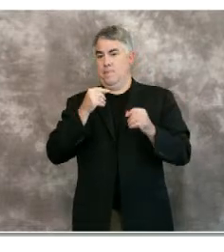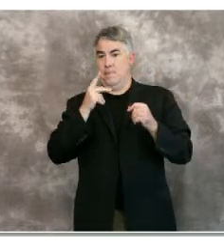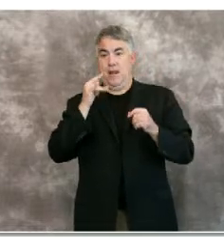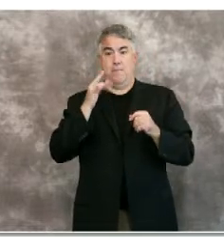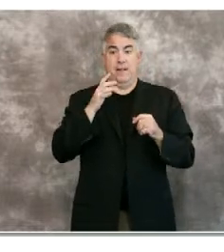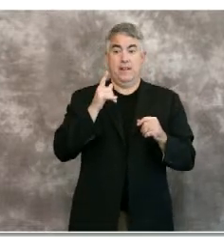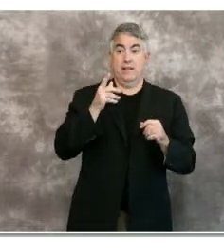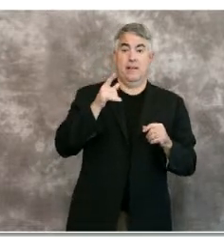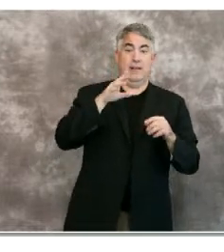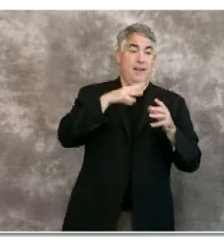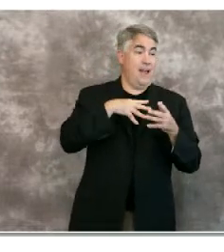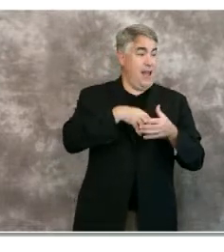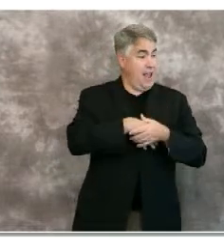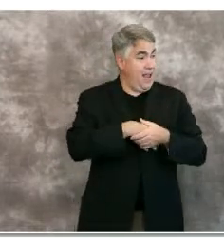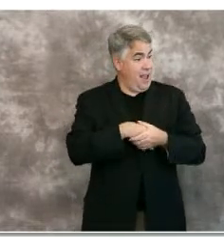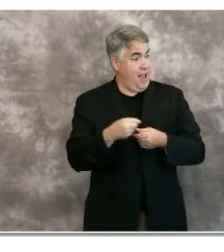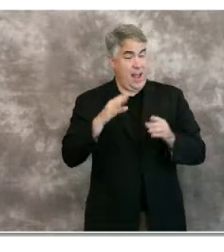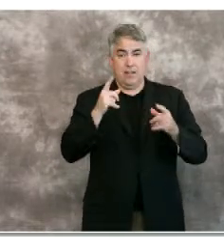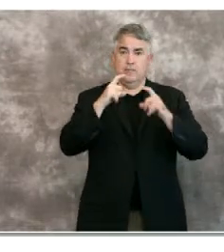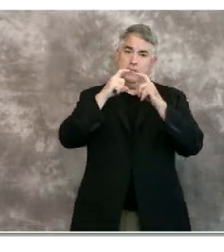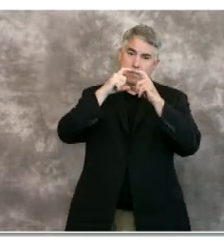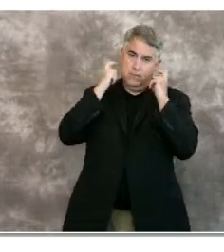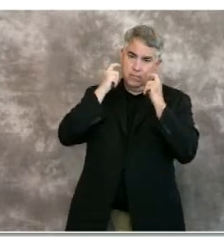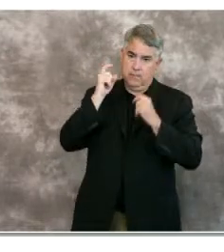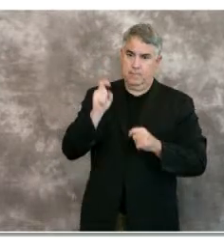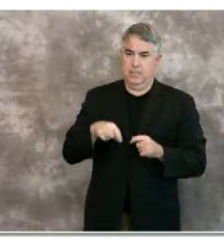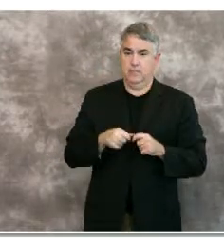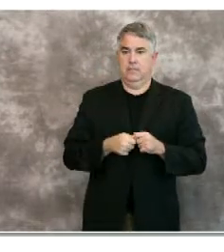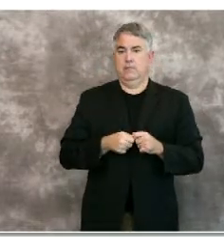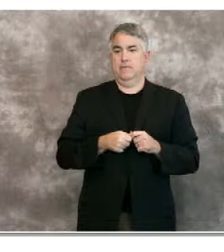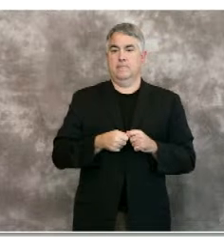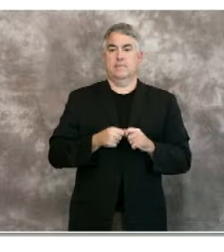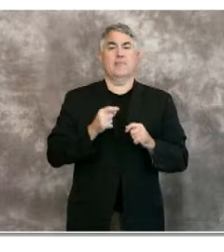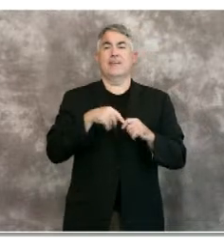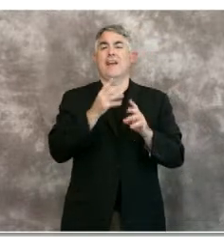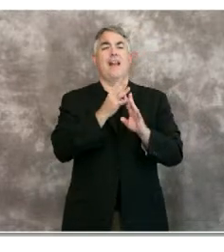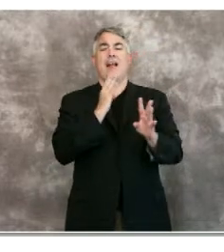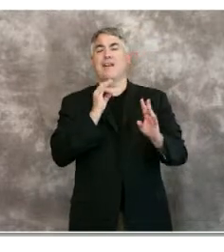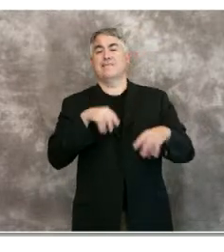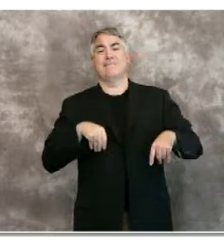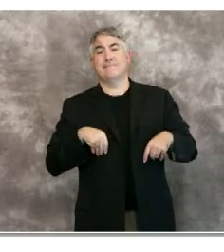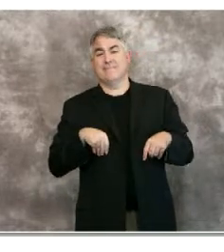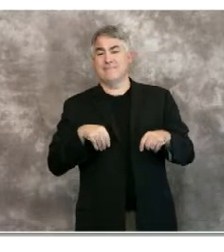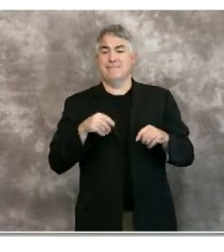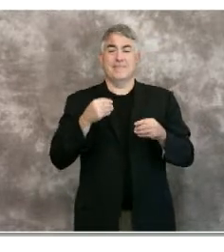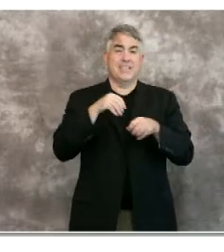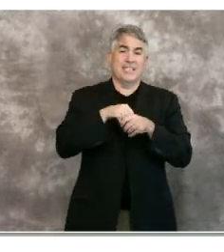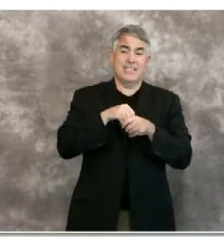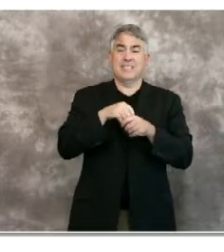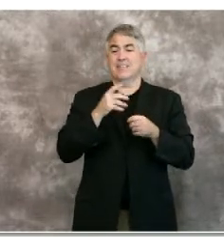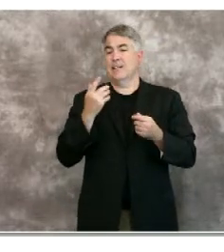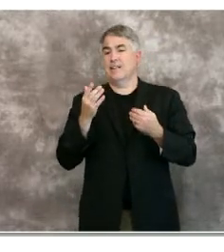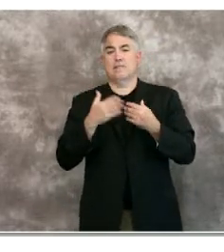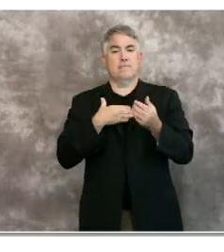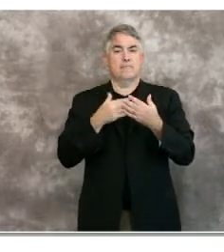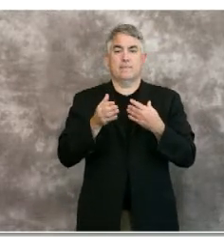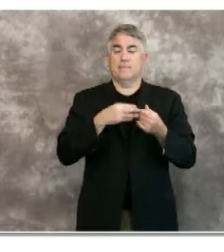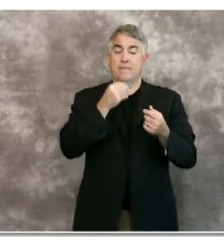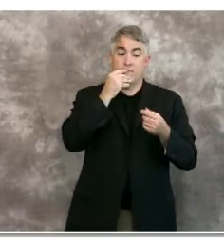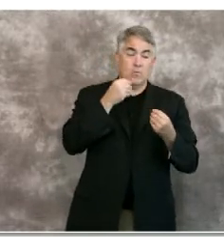house and you are going out in public and you are inside or in line for indoor public space. This would be everything from a grocery